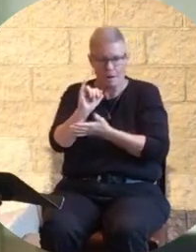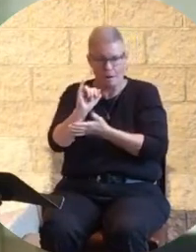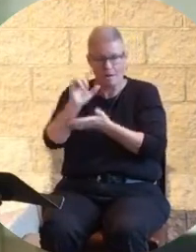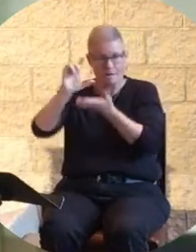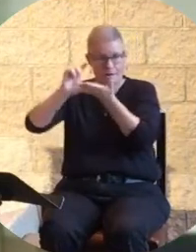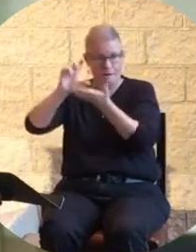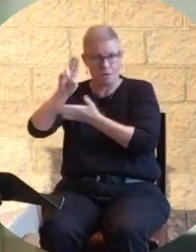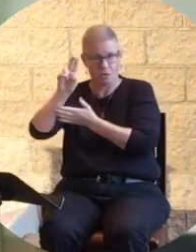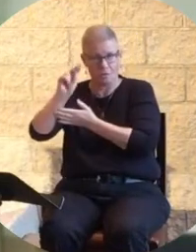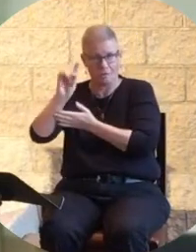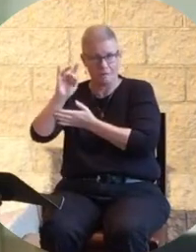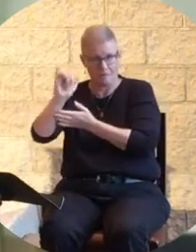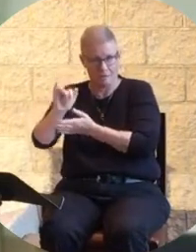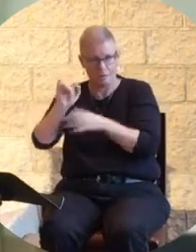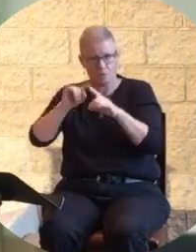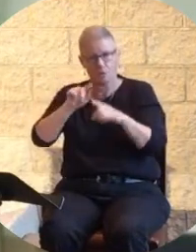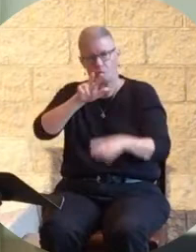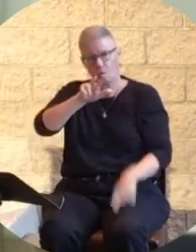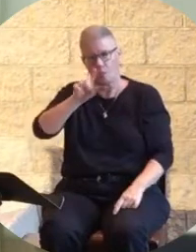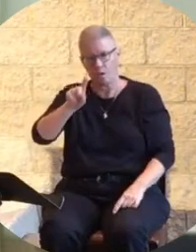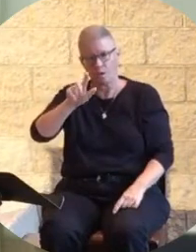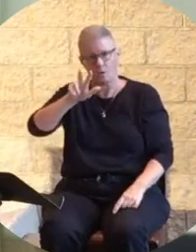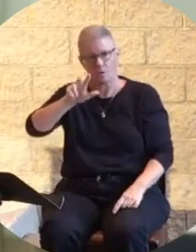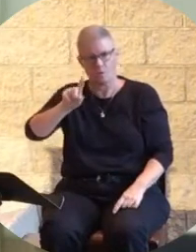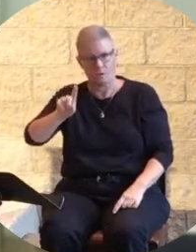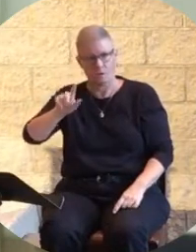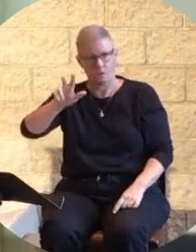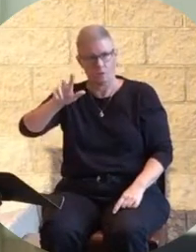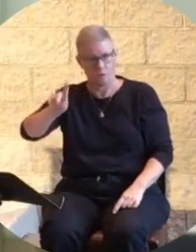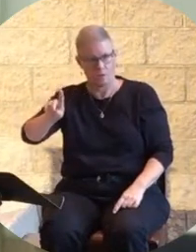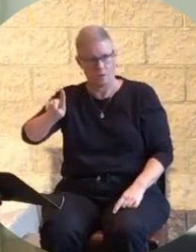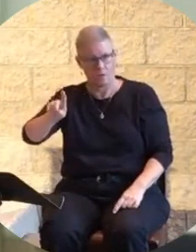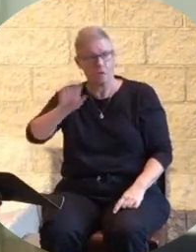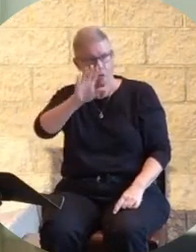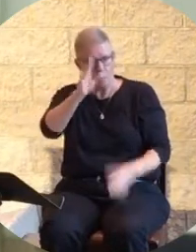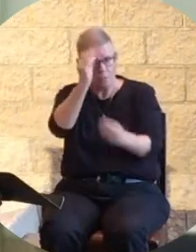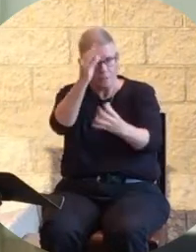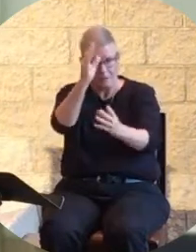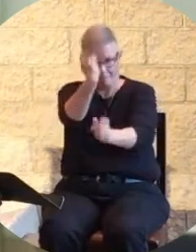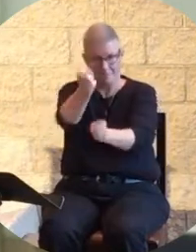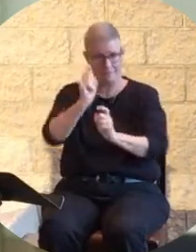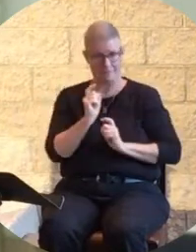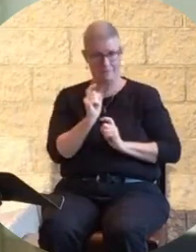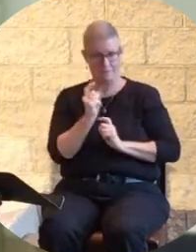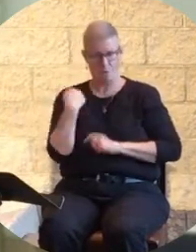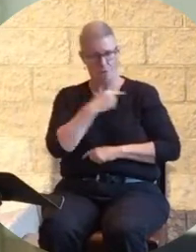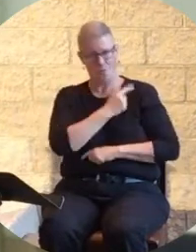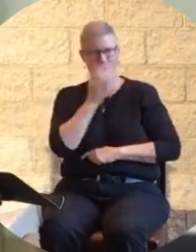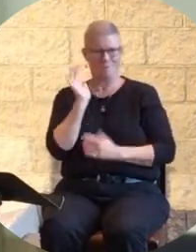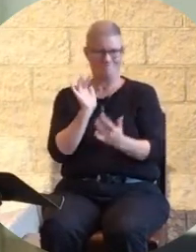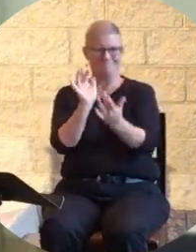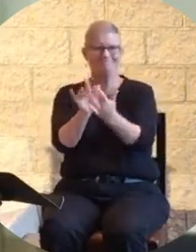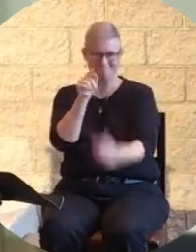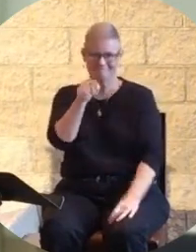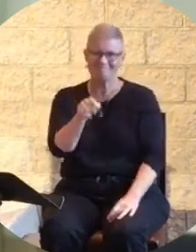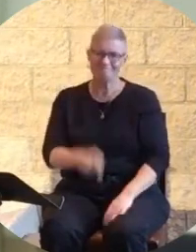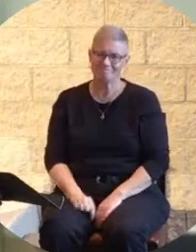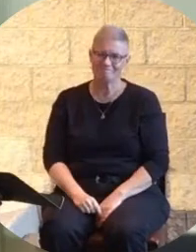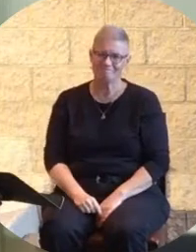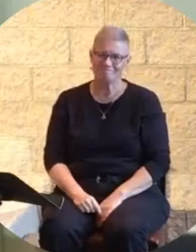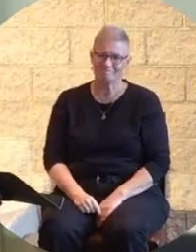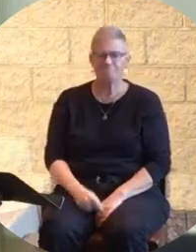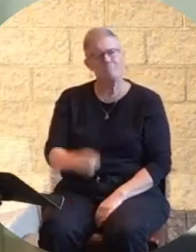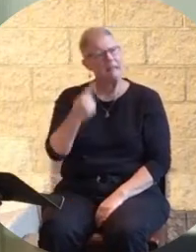to 313131. Give us your information and we'll get back with you. I believe we actually have